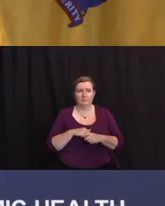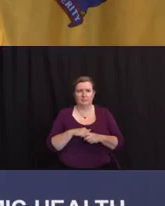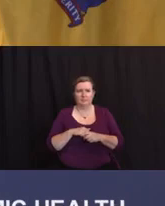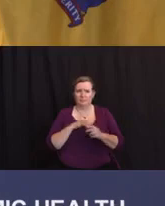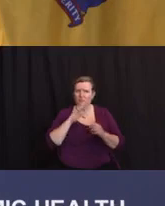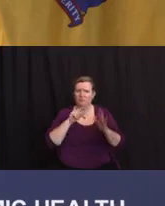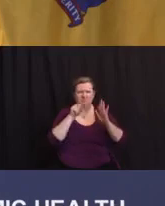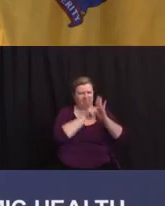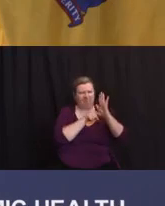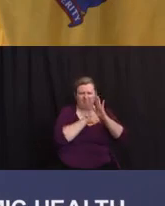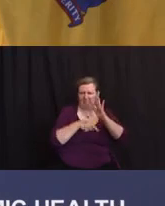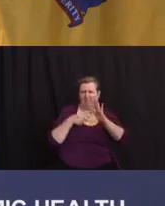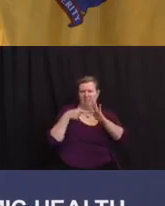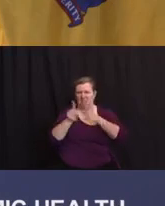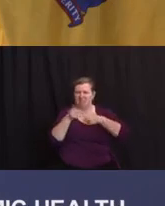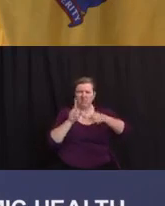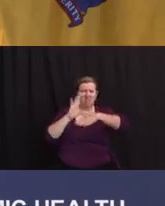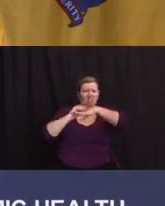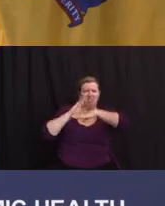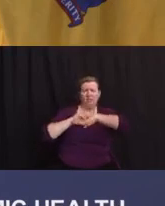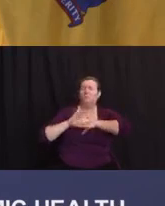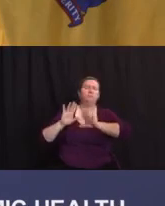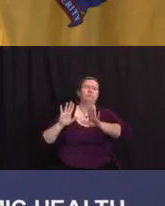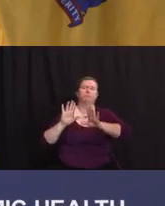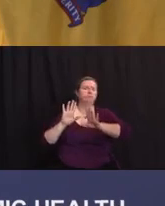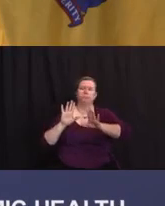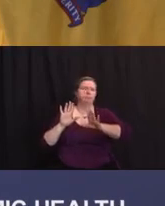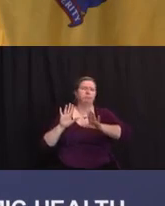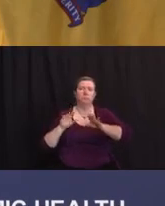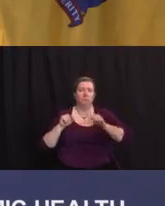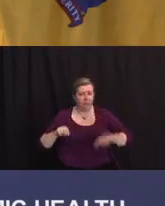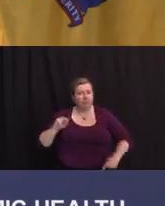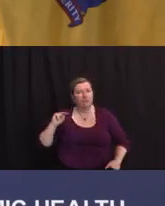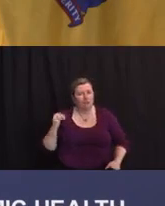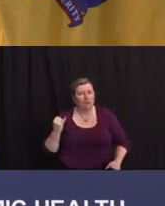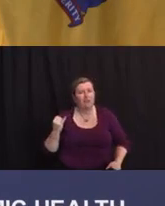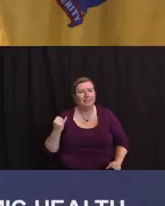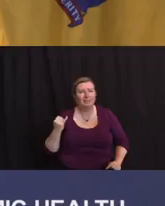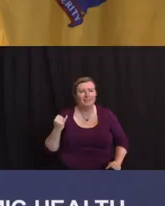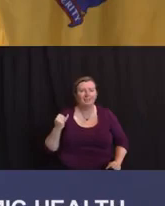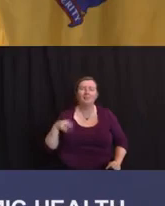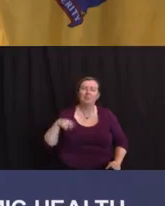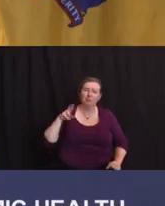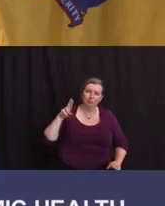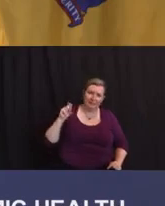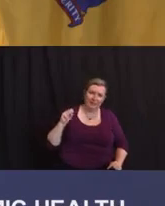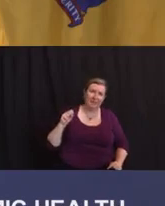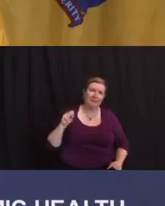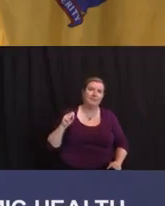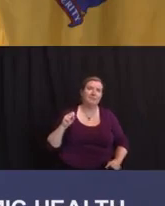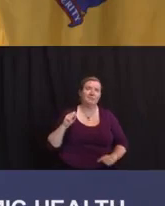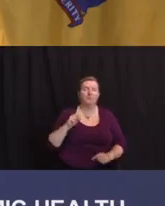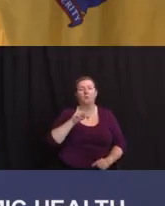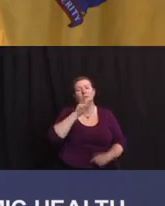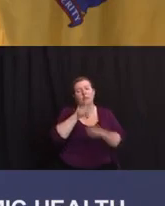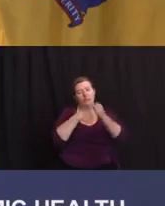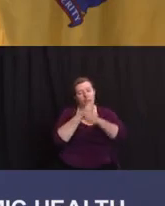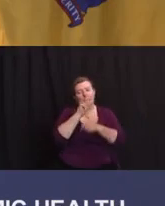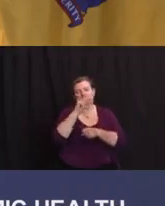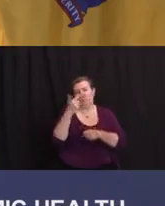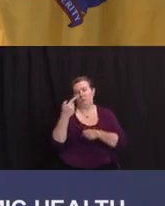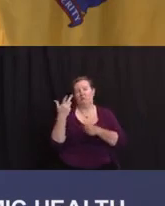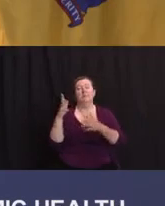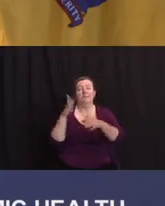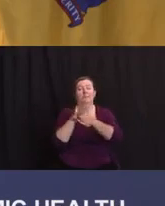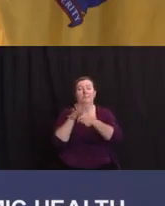a knock-on meaning to it as well. This is New Jersey. This is the United States in the year 2021. Enough already. Thank you for that